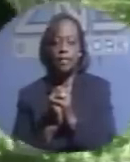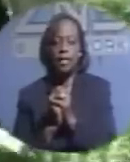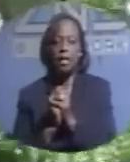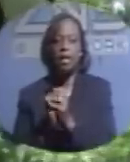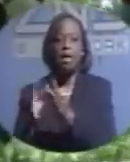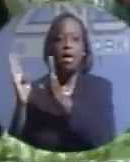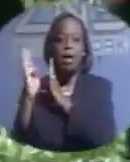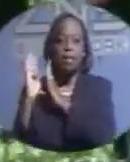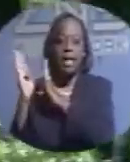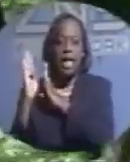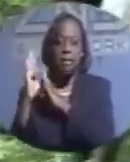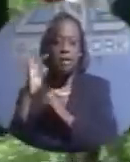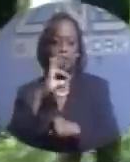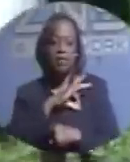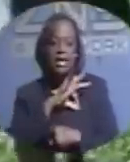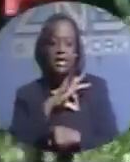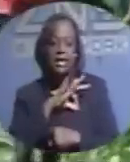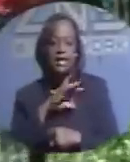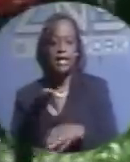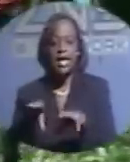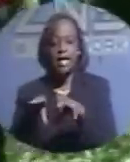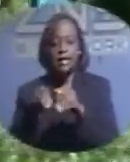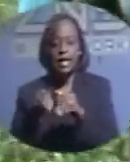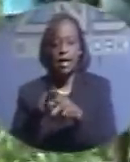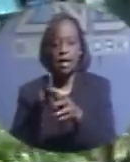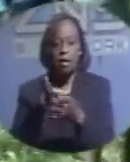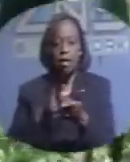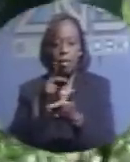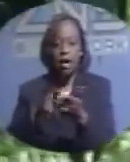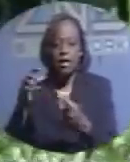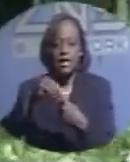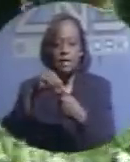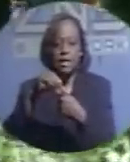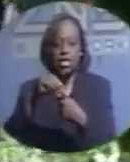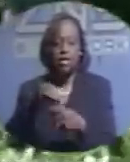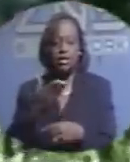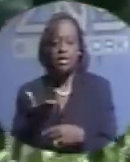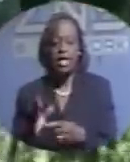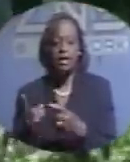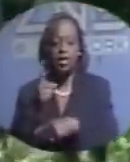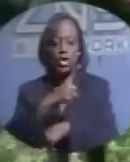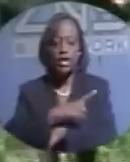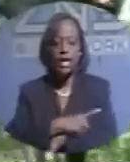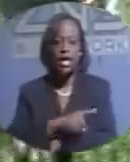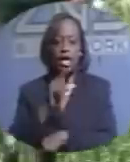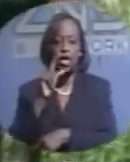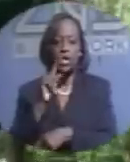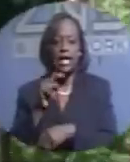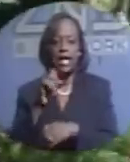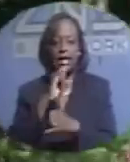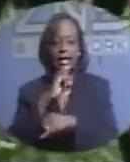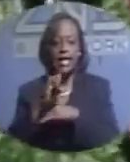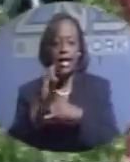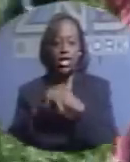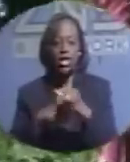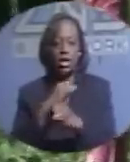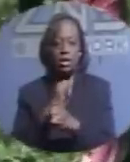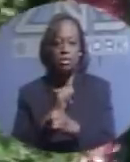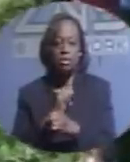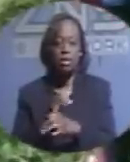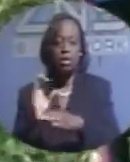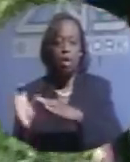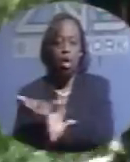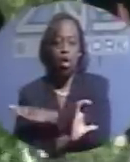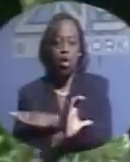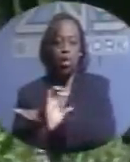Bohemian volunteers taking part in a special event today in observance of the 27th International Coastal Cleanup. Students from public and private